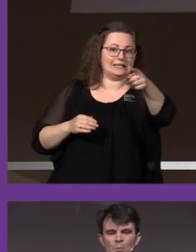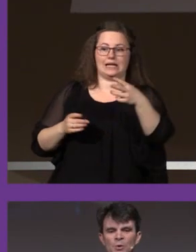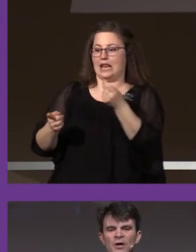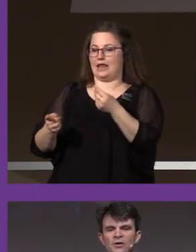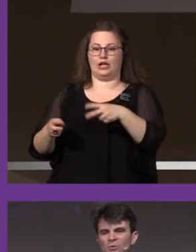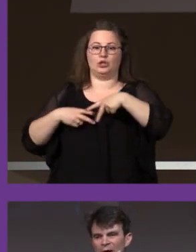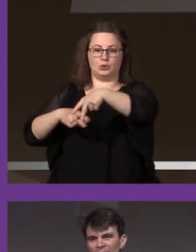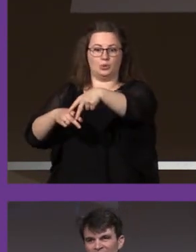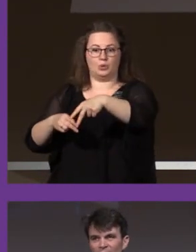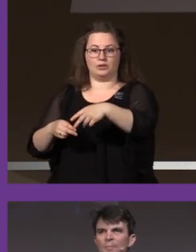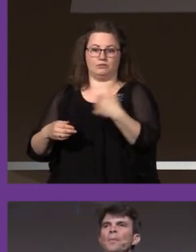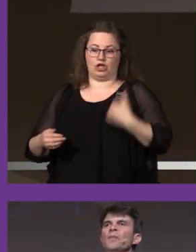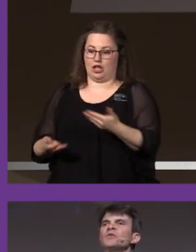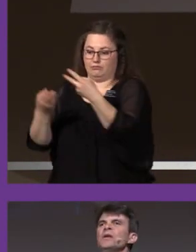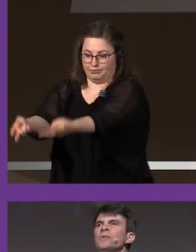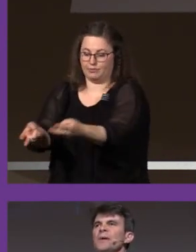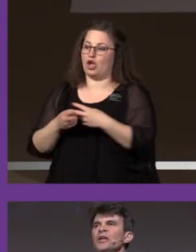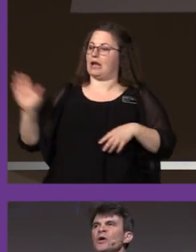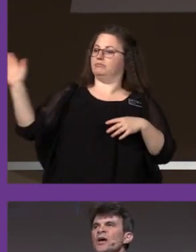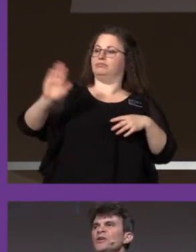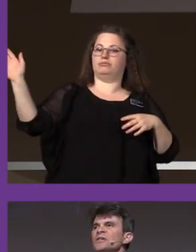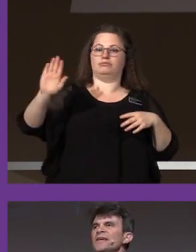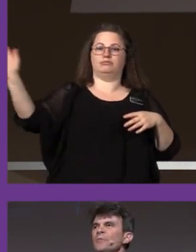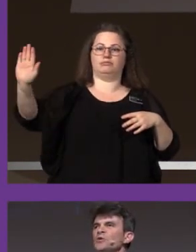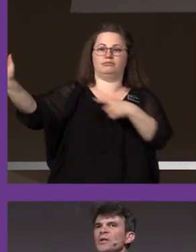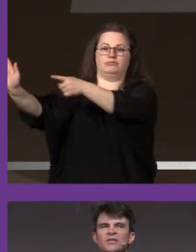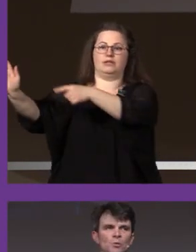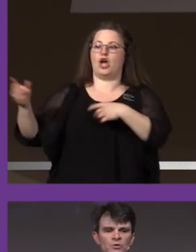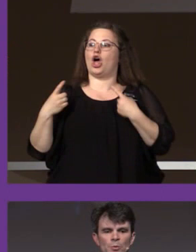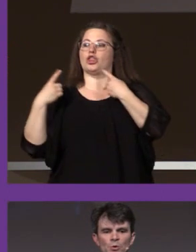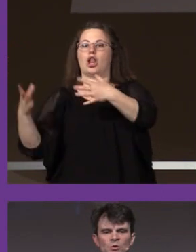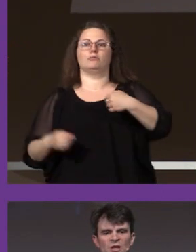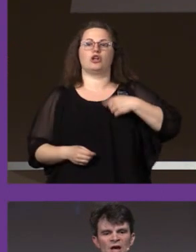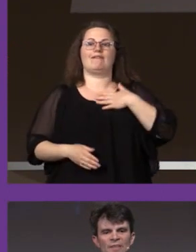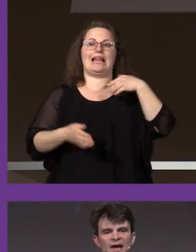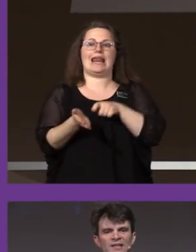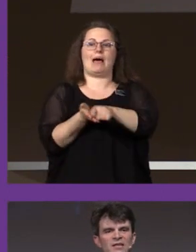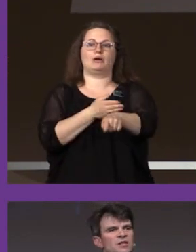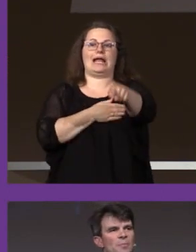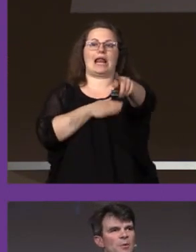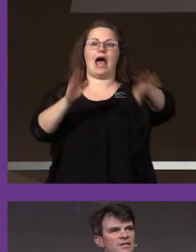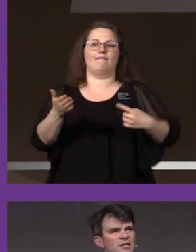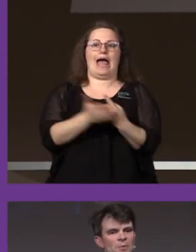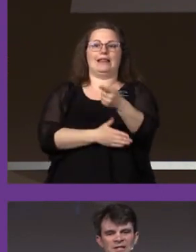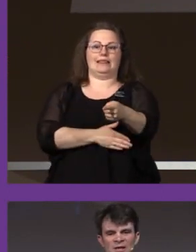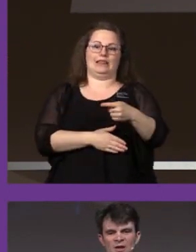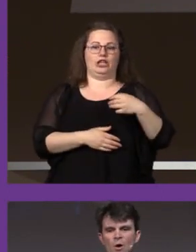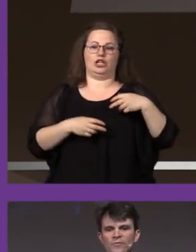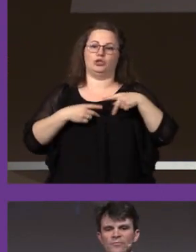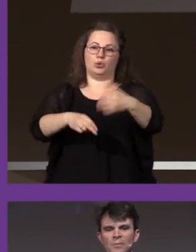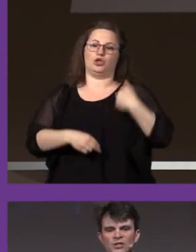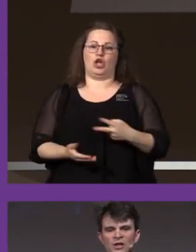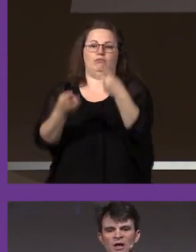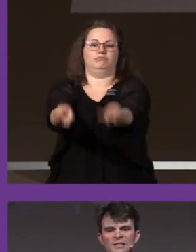for example. You can wave and it'll come up on the screen with a menu, and you can say which one it is you want to report, and that adds it to the public database